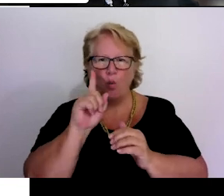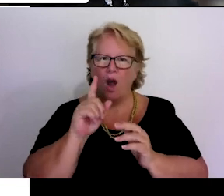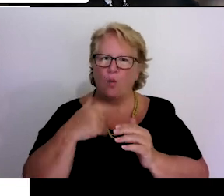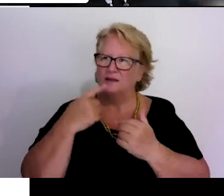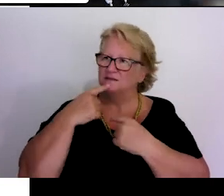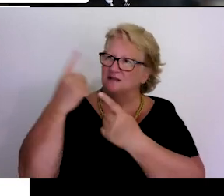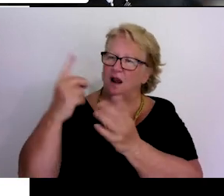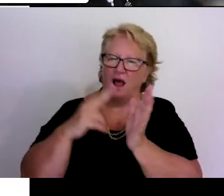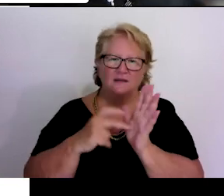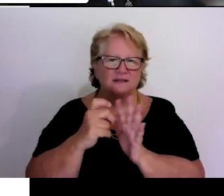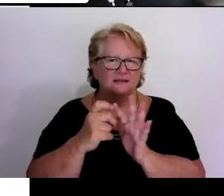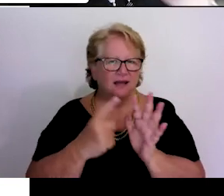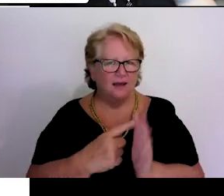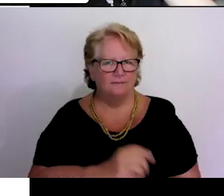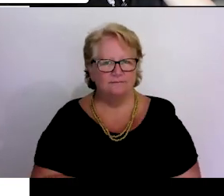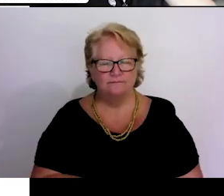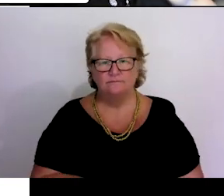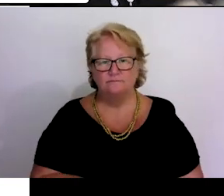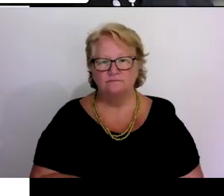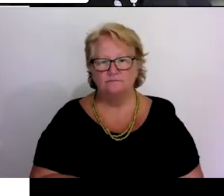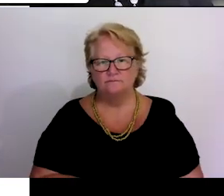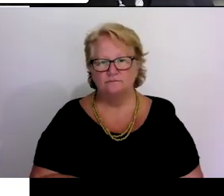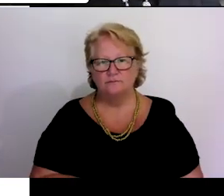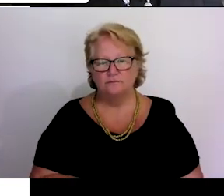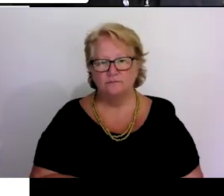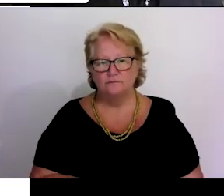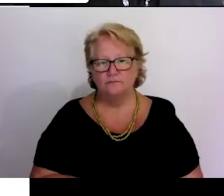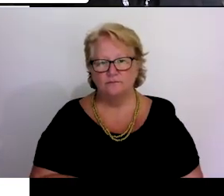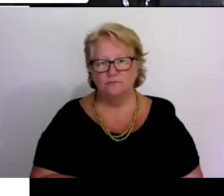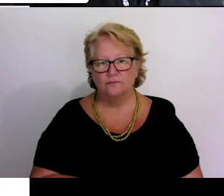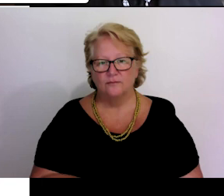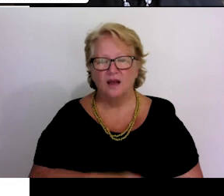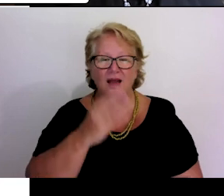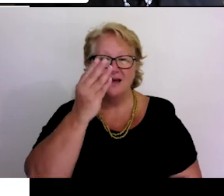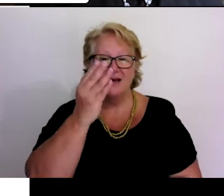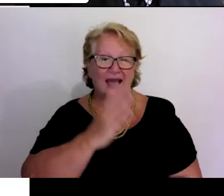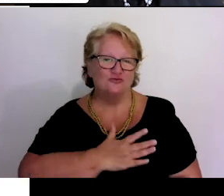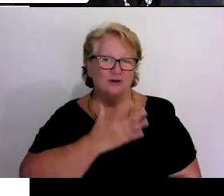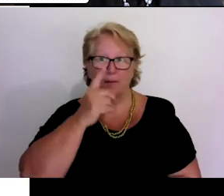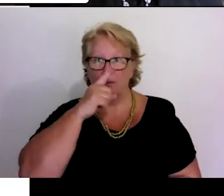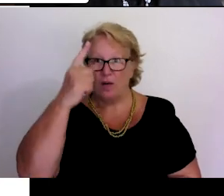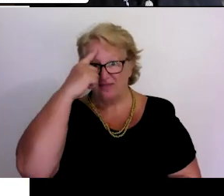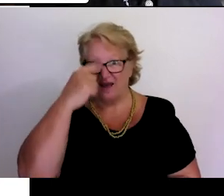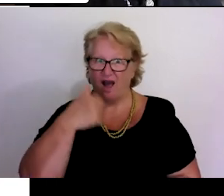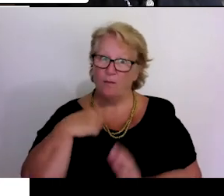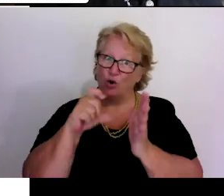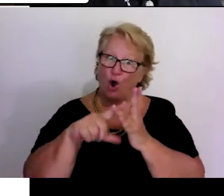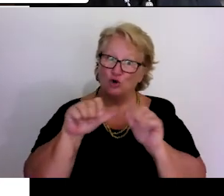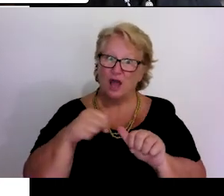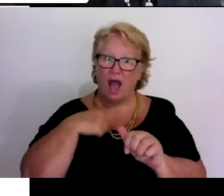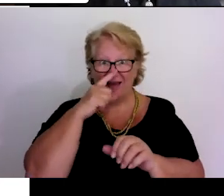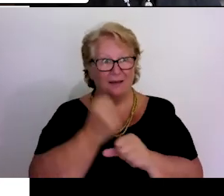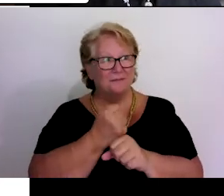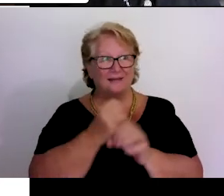NDDA. One of the interesting things is I think people think because I'm the co-chair that I get to make more decisions than